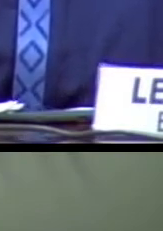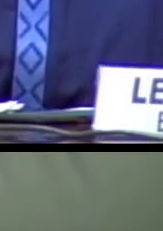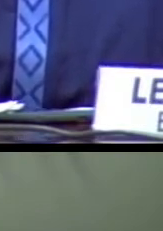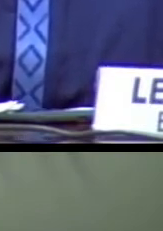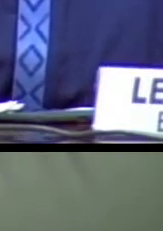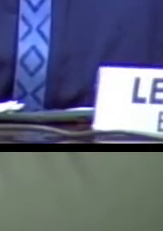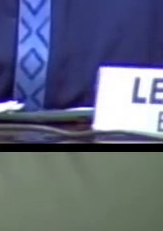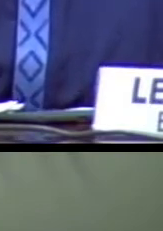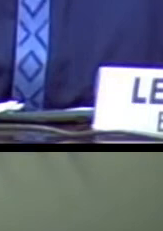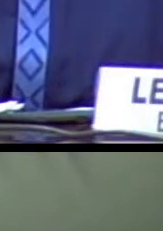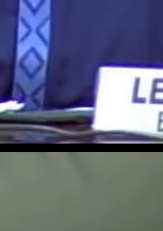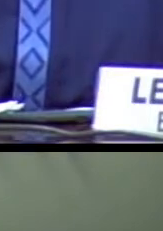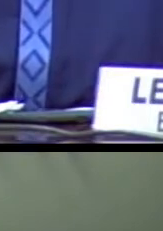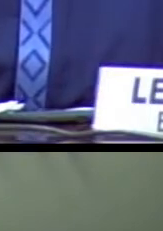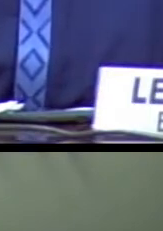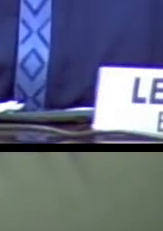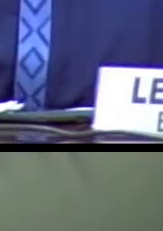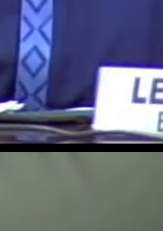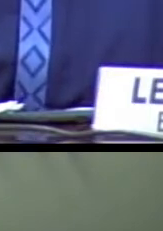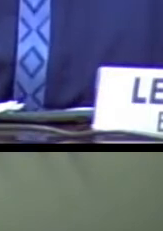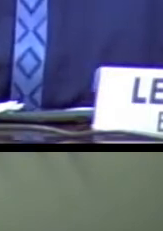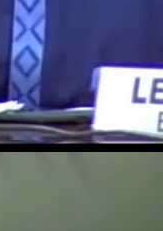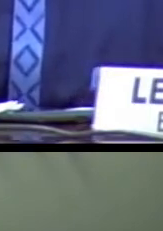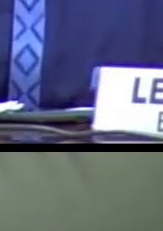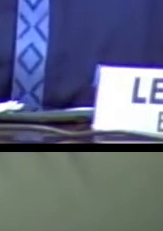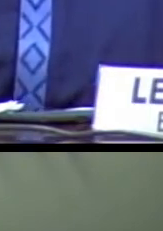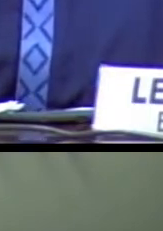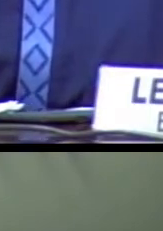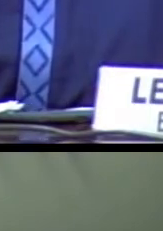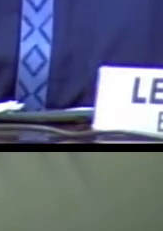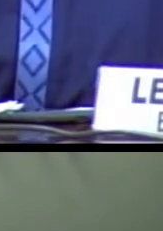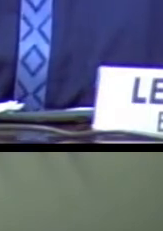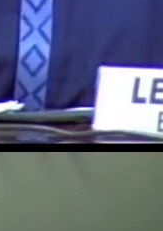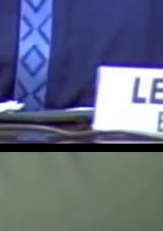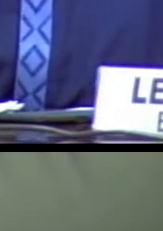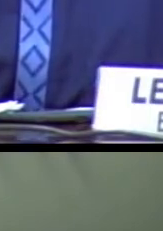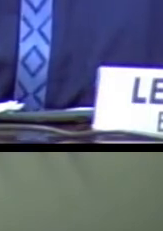It is left to lawyers and judges.